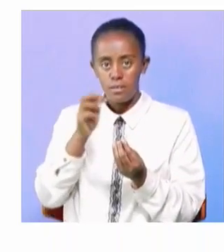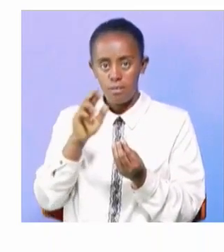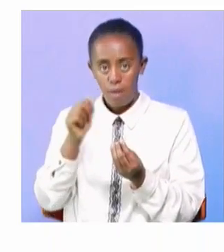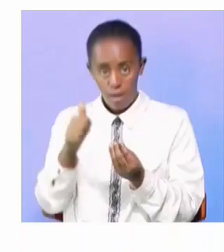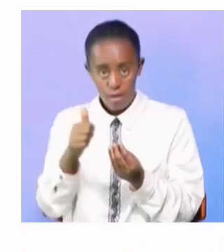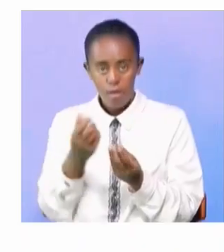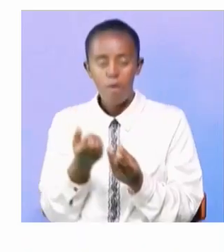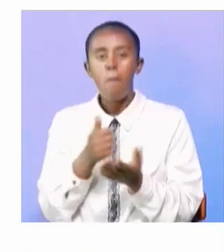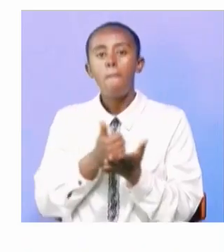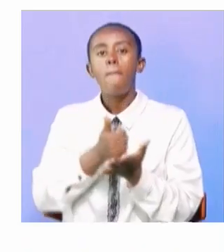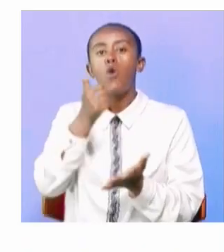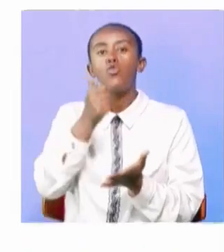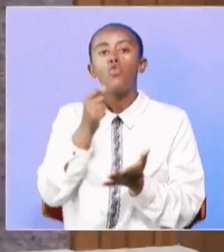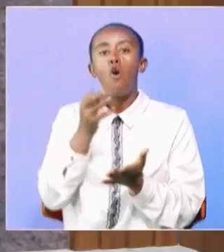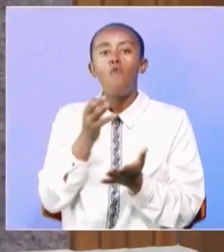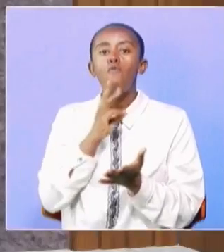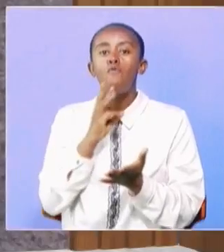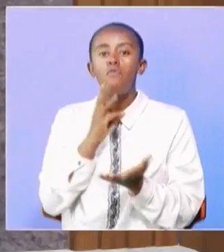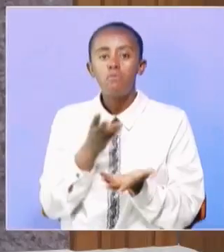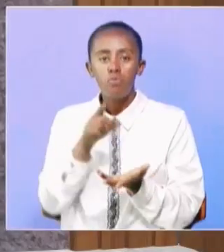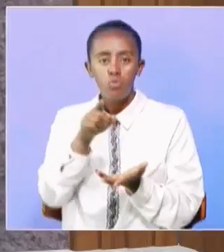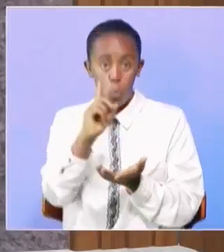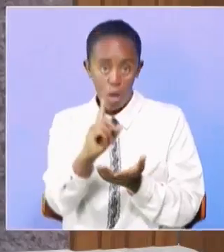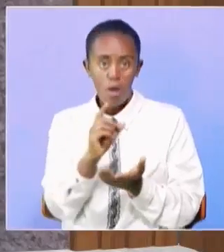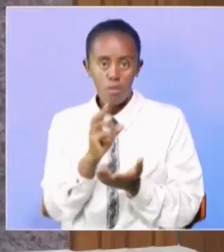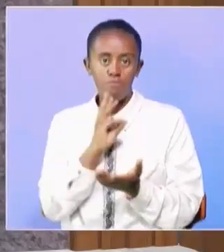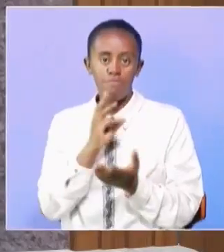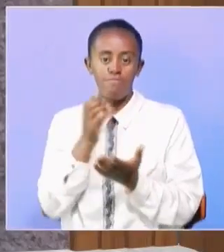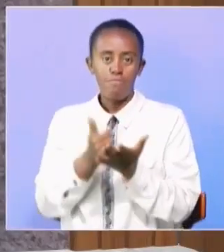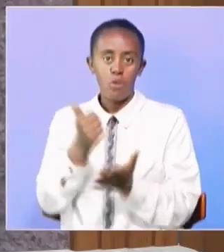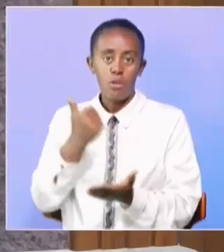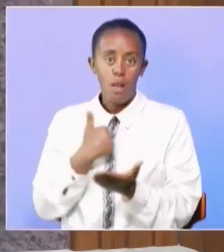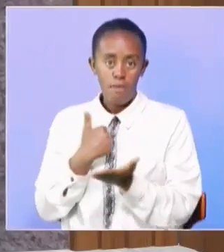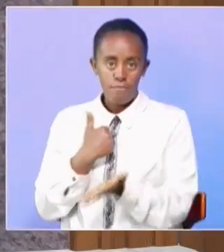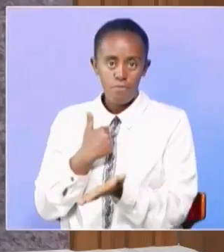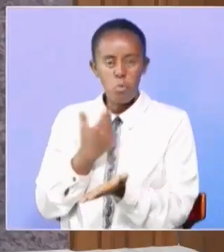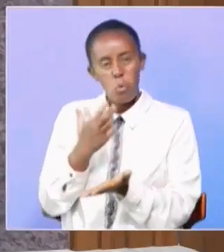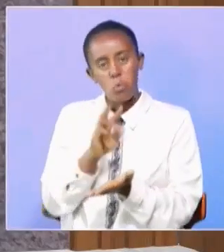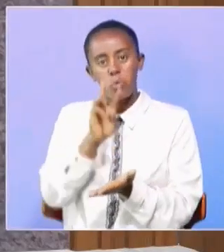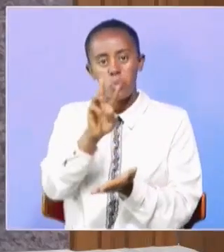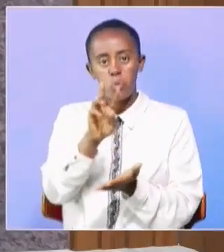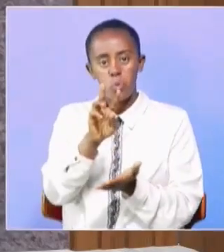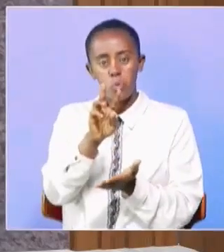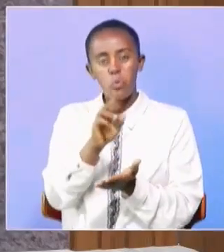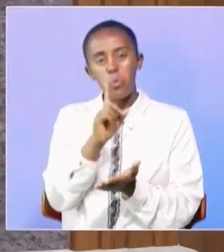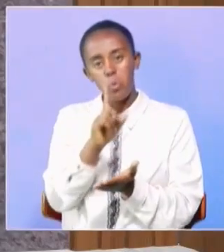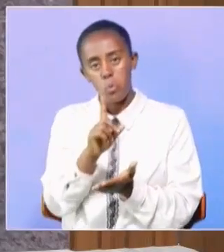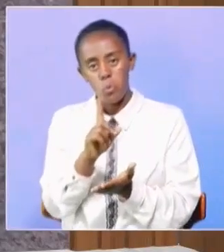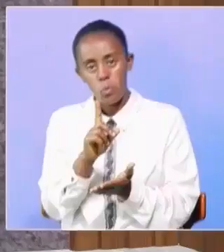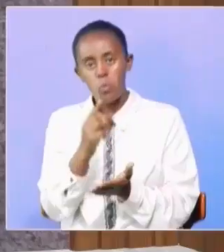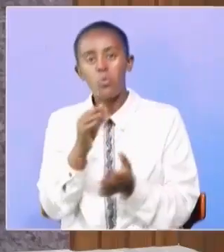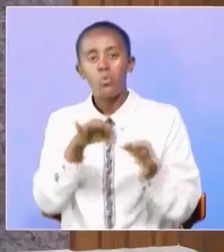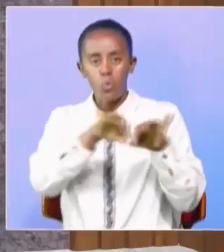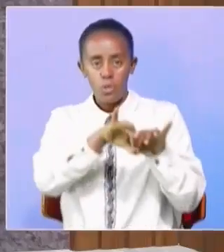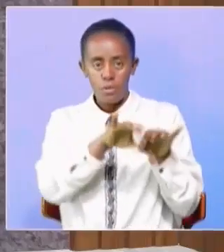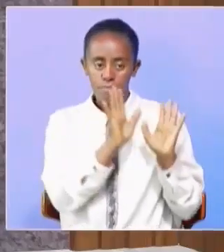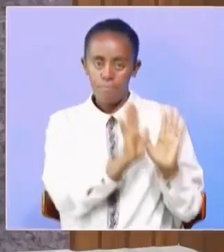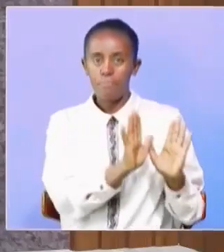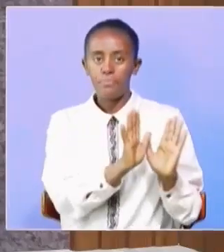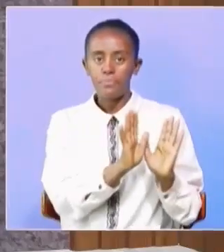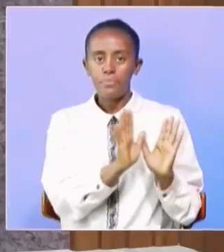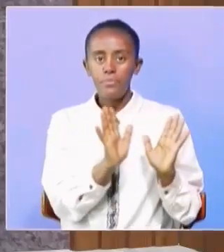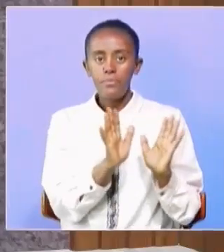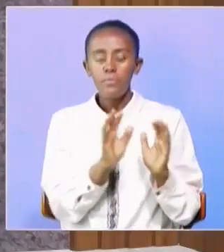bottle of water. You already have 1 or 2, let's say, but you have 1 that you need. If you